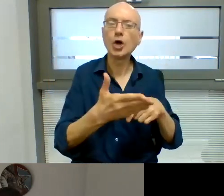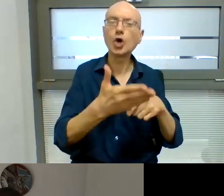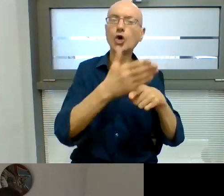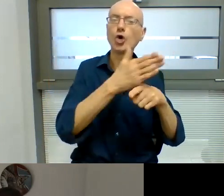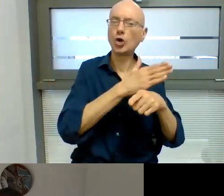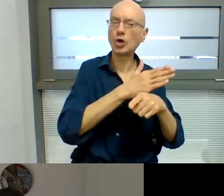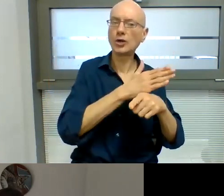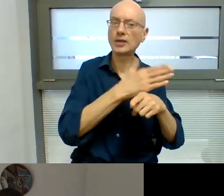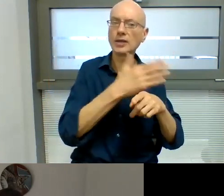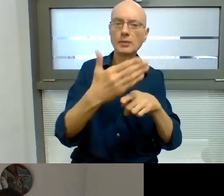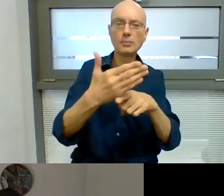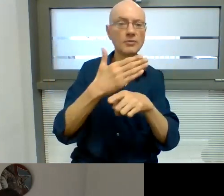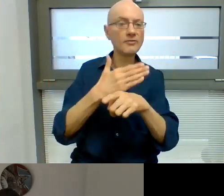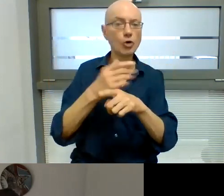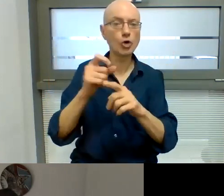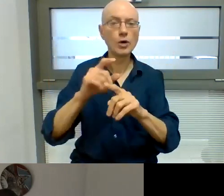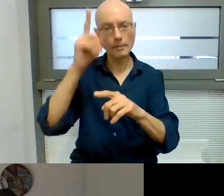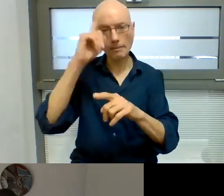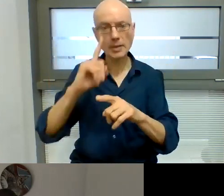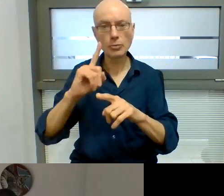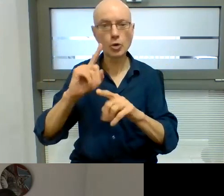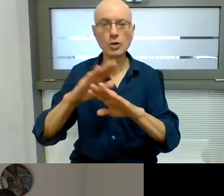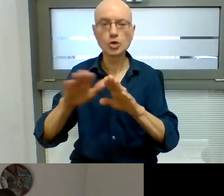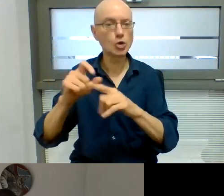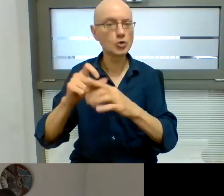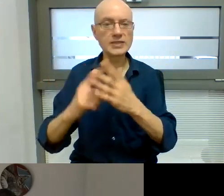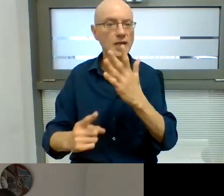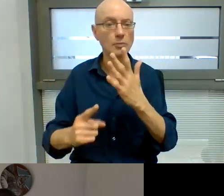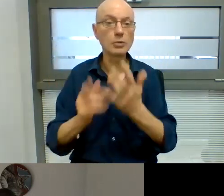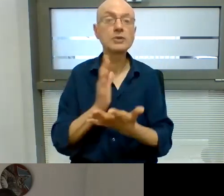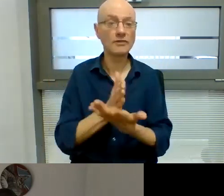that's a fact, and